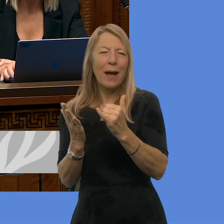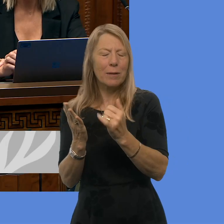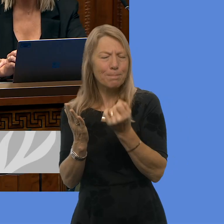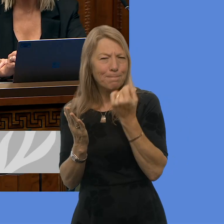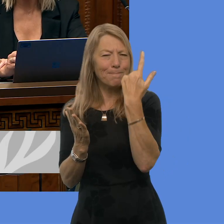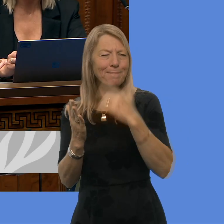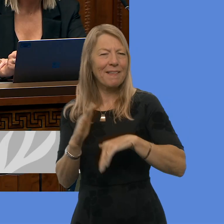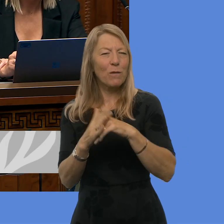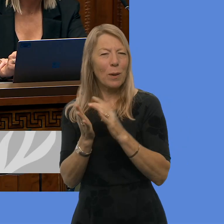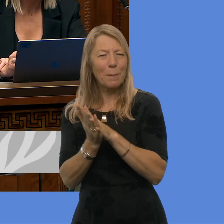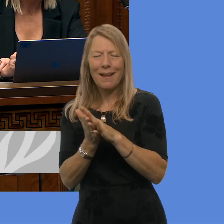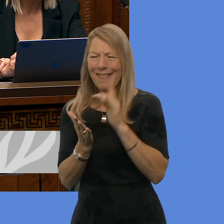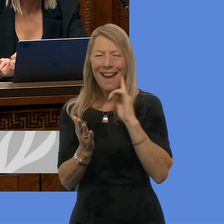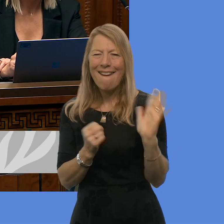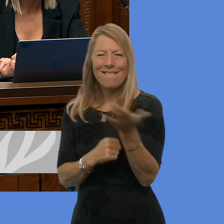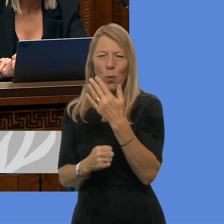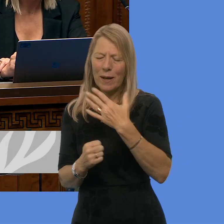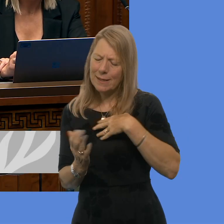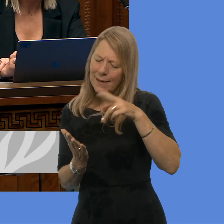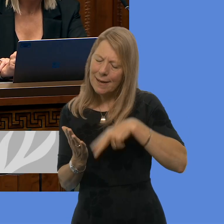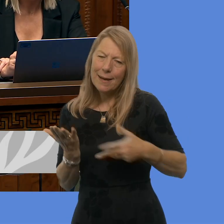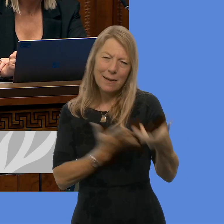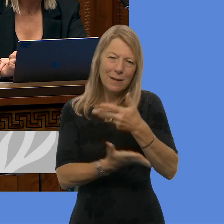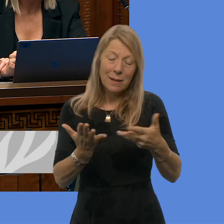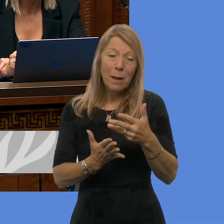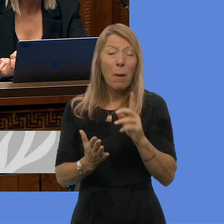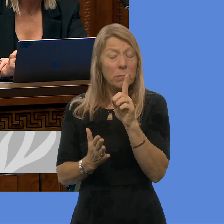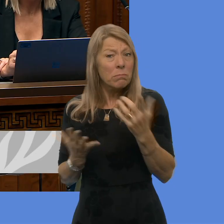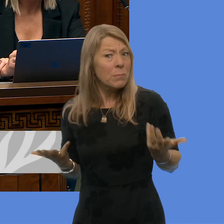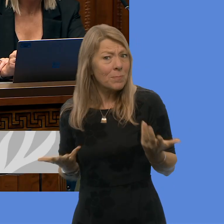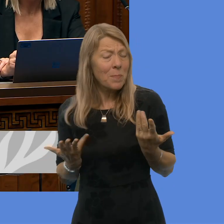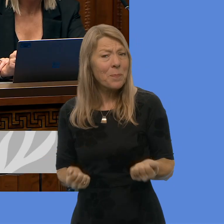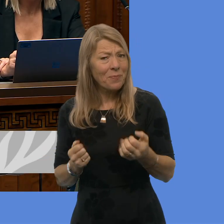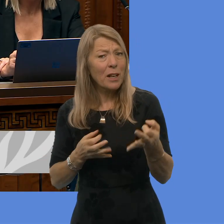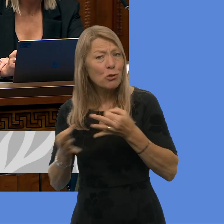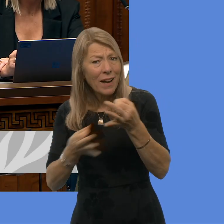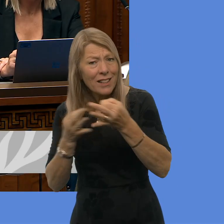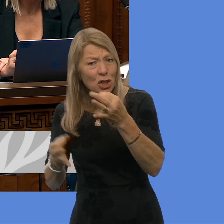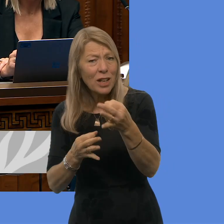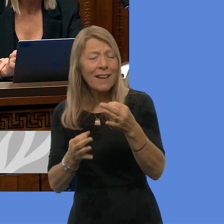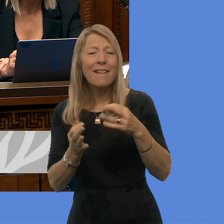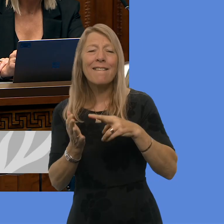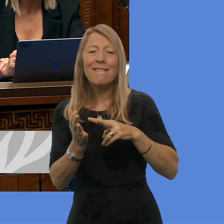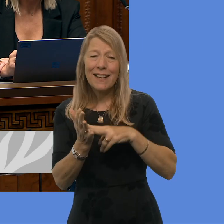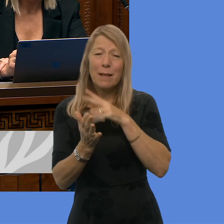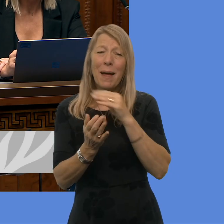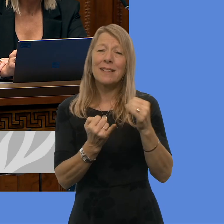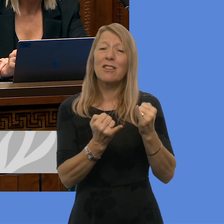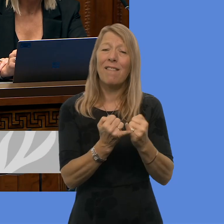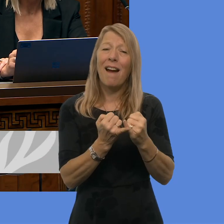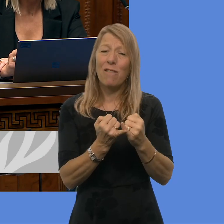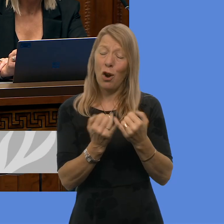all can look at it. But we have a strategy for victims and survivors. We've just launched our new